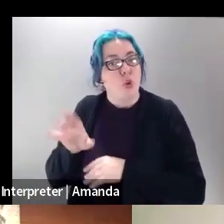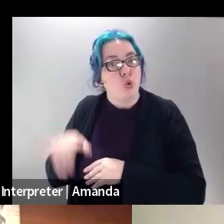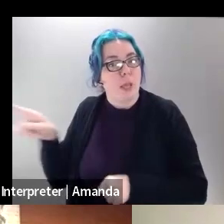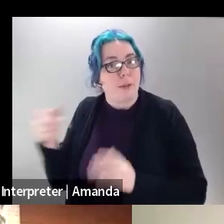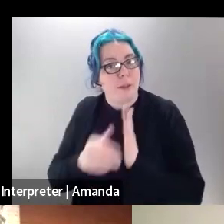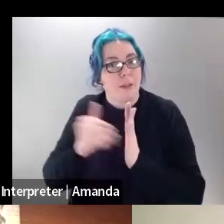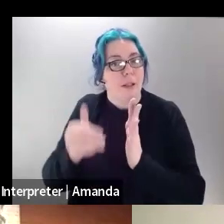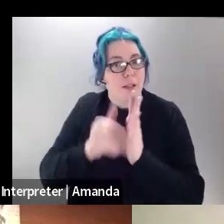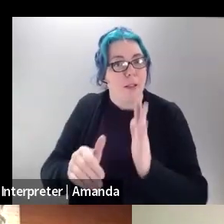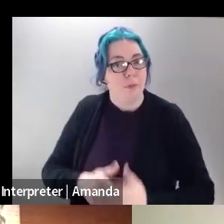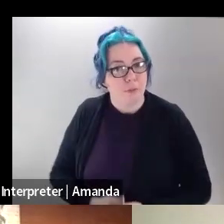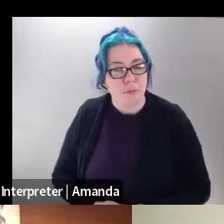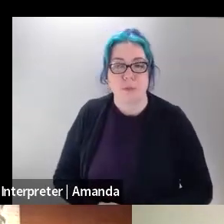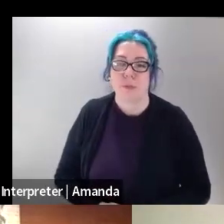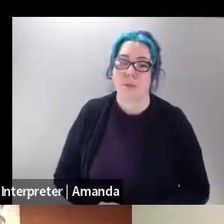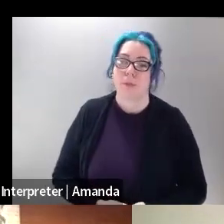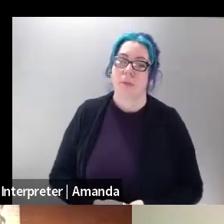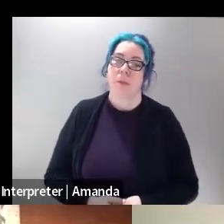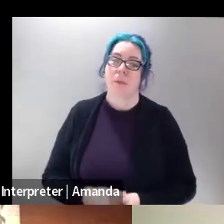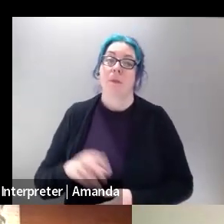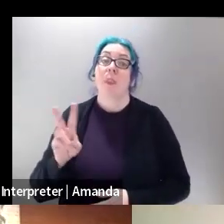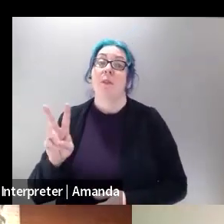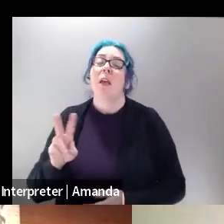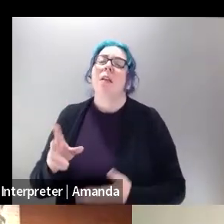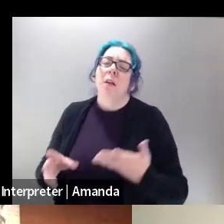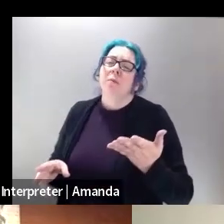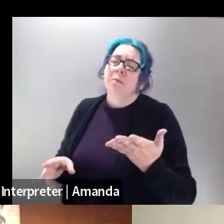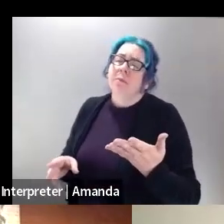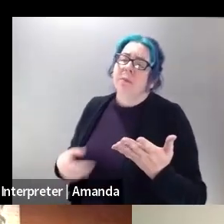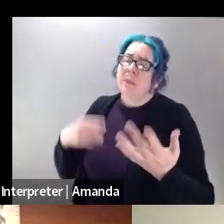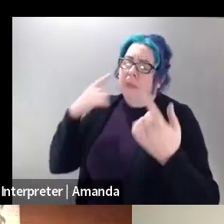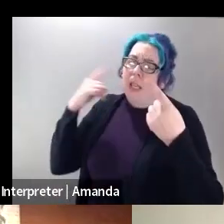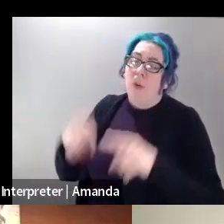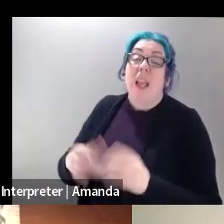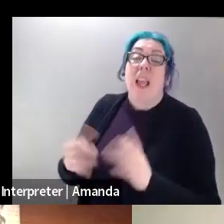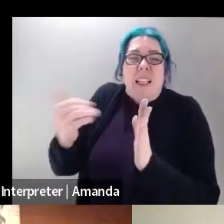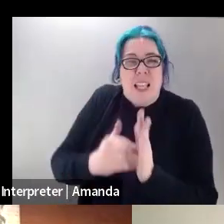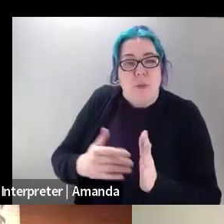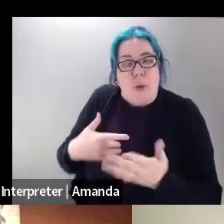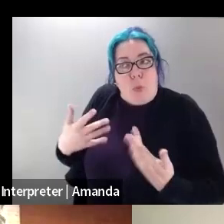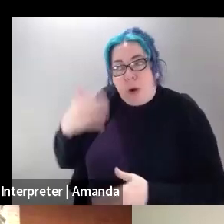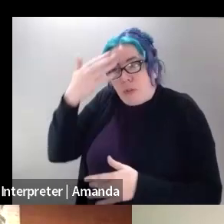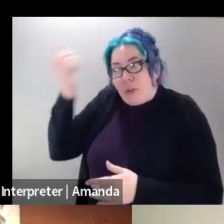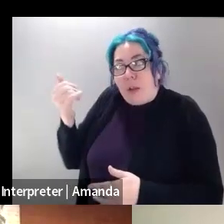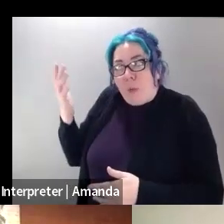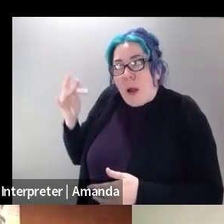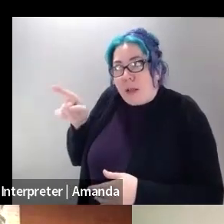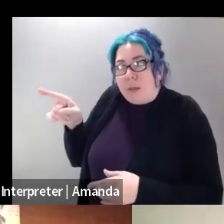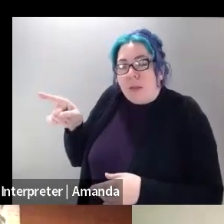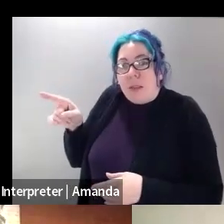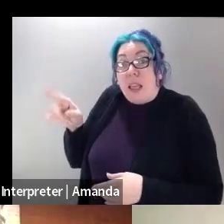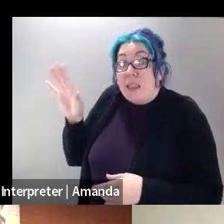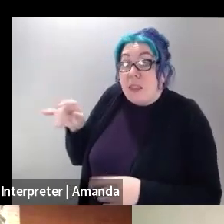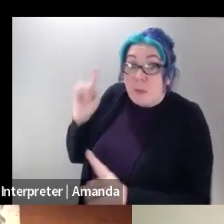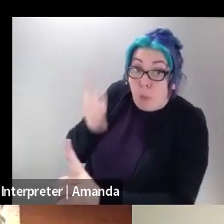because one of the products of this experience is the room agreement, but because we want it to be useful in problem